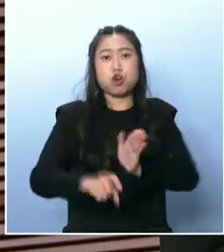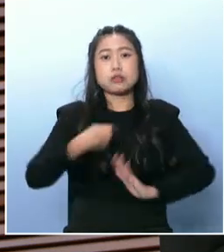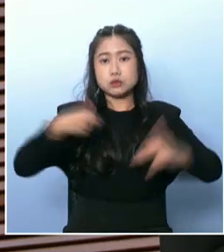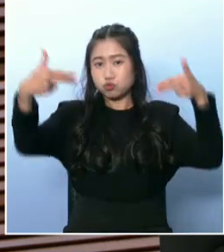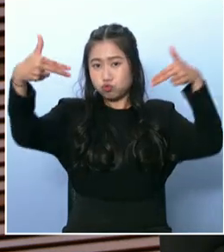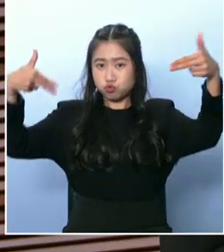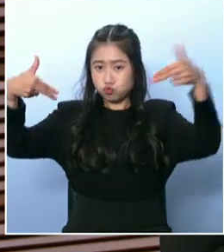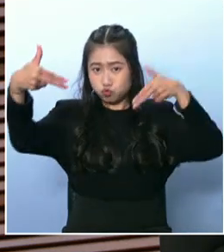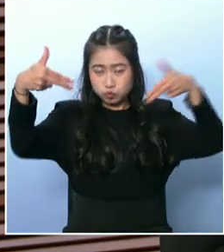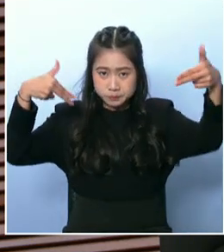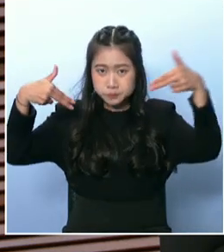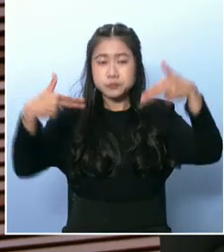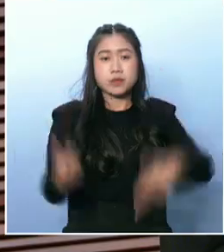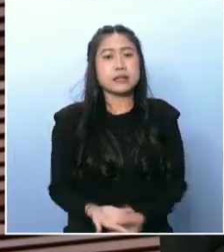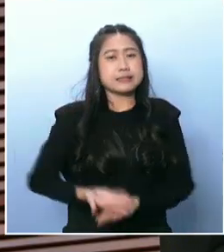install CCTV.